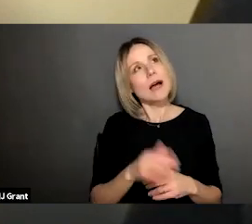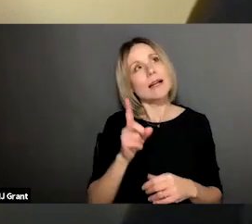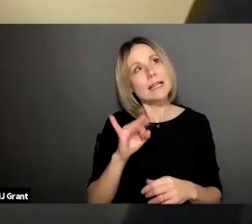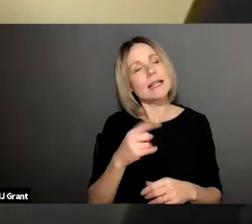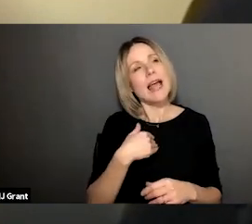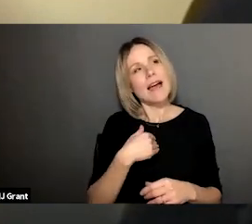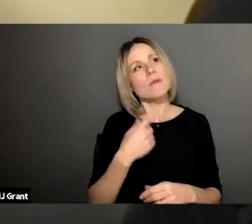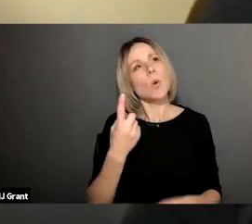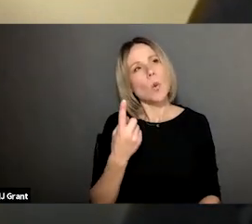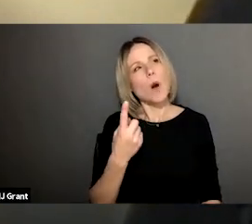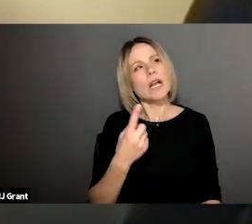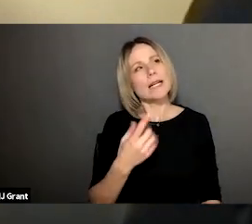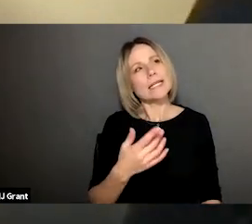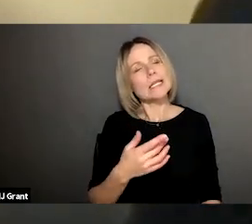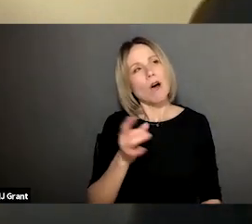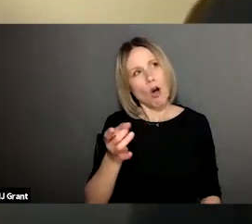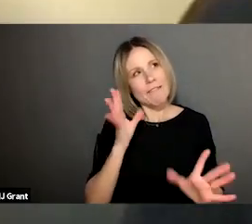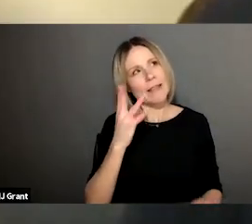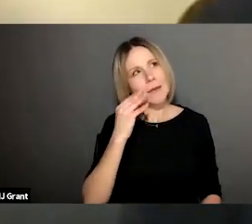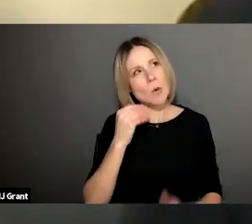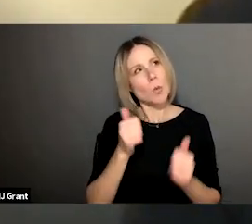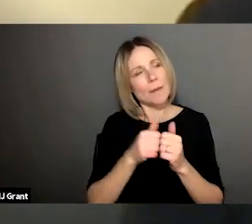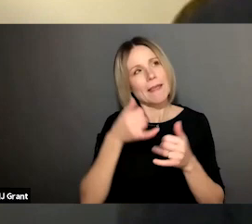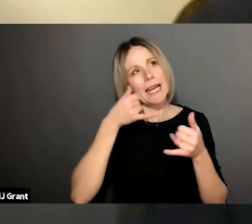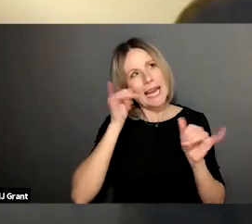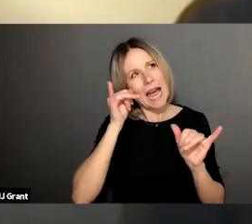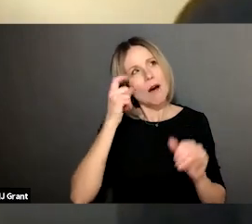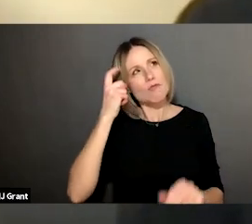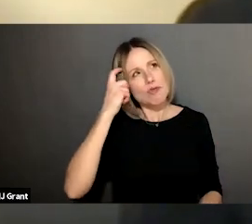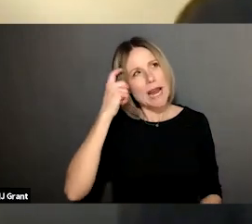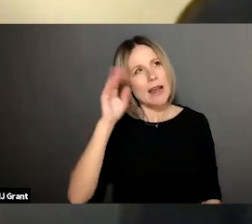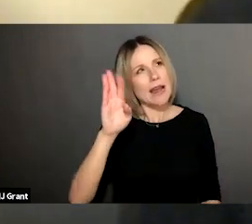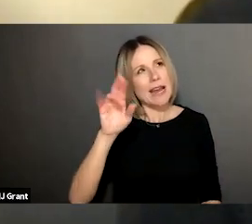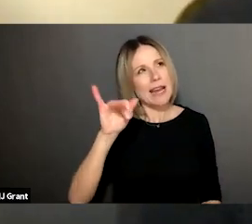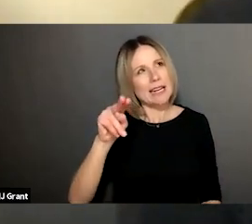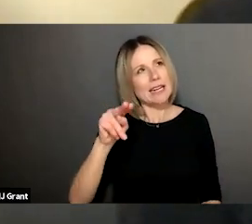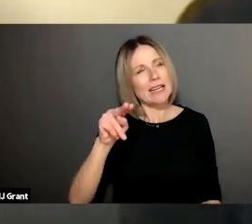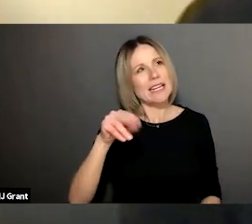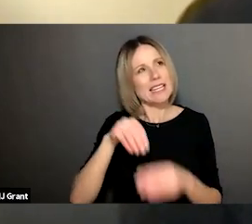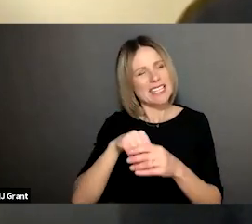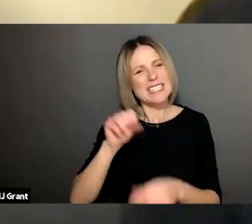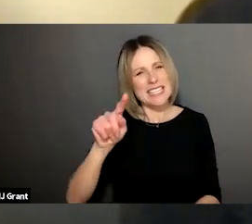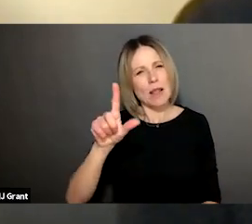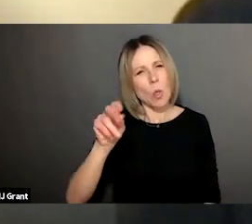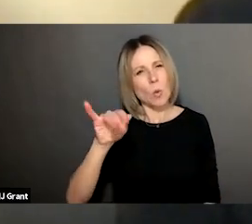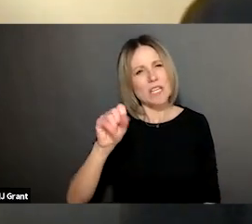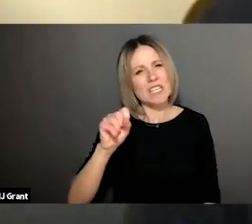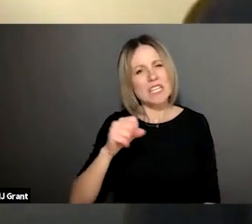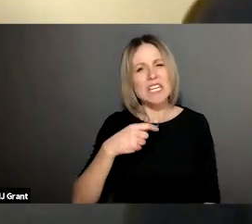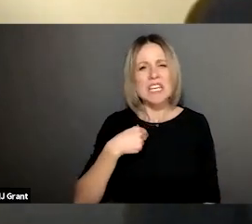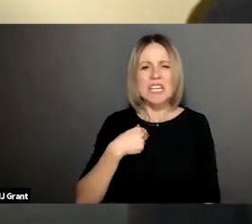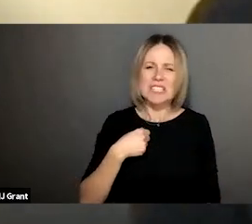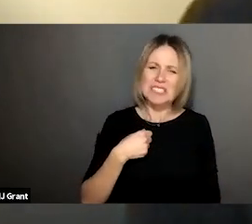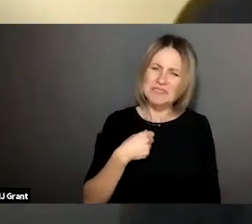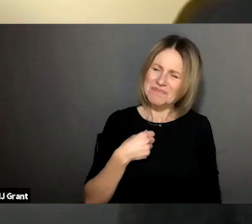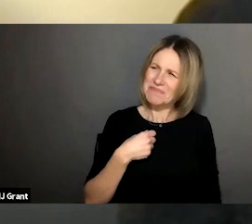cow brain that I ate in St. Louis, I was like, you know, I don't really need the brain. But, you know,